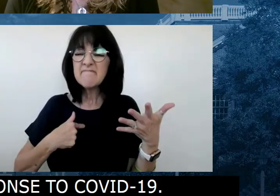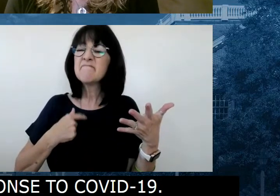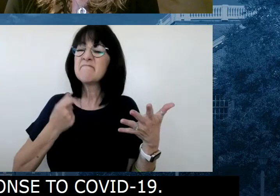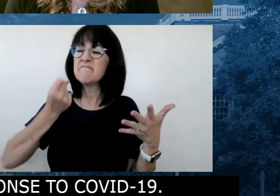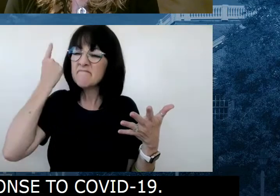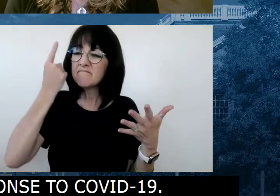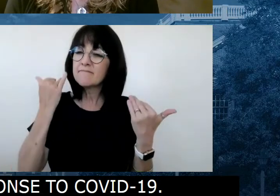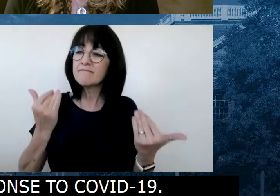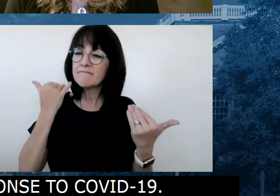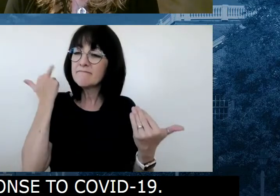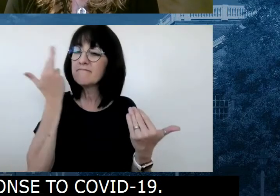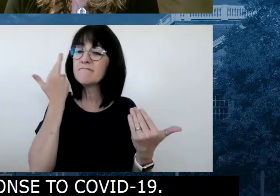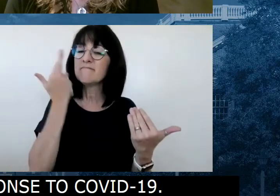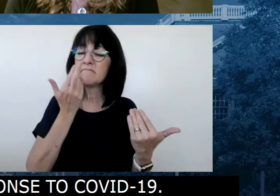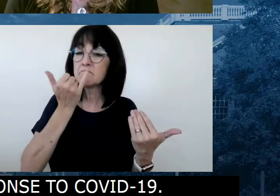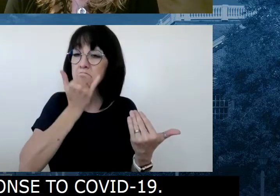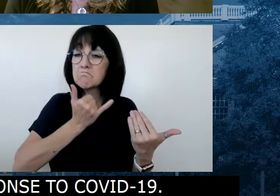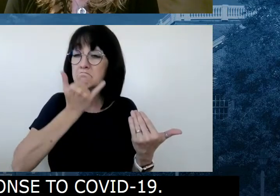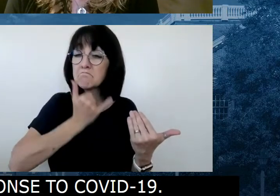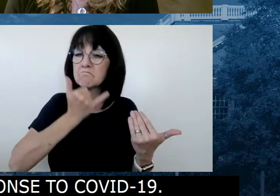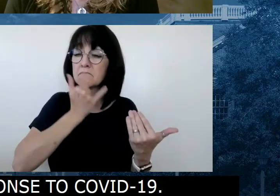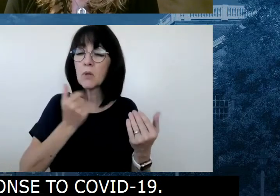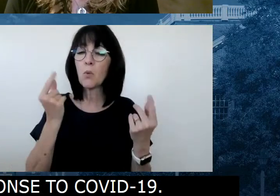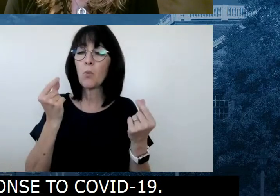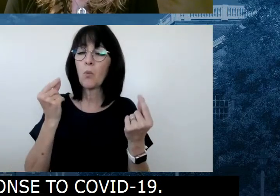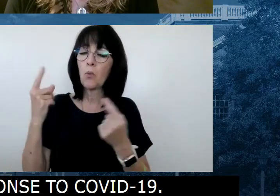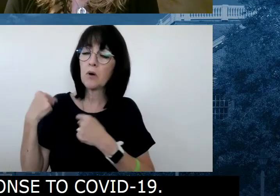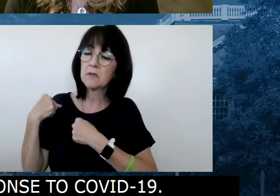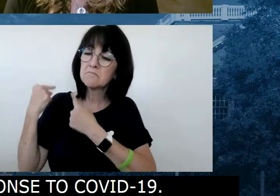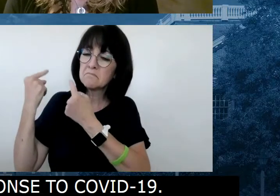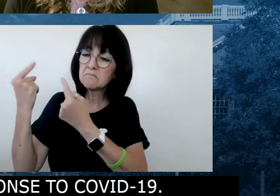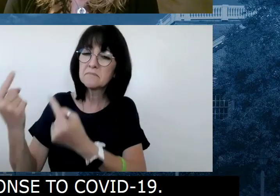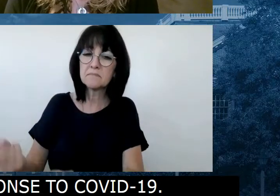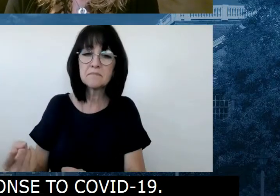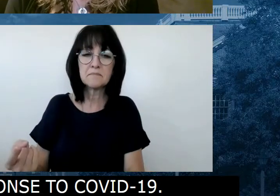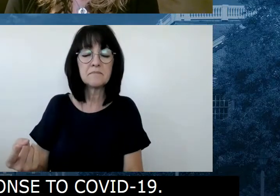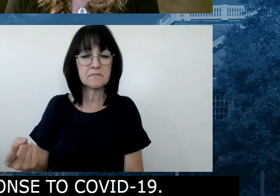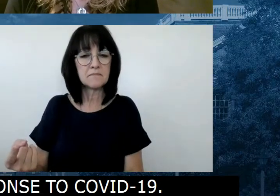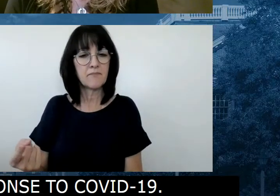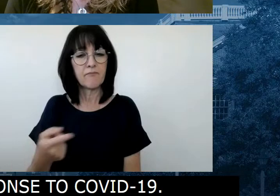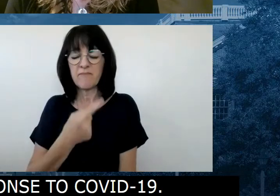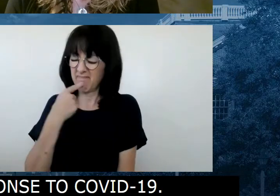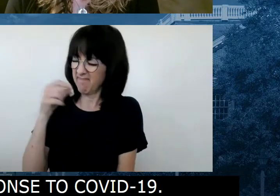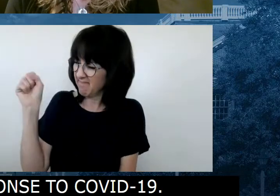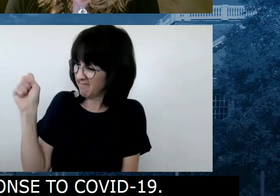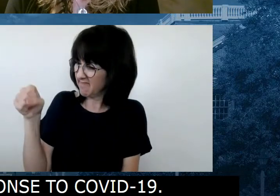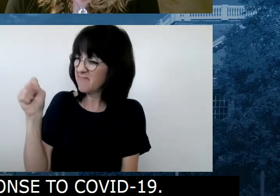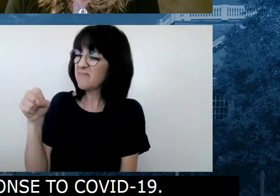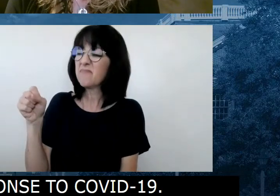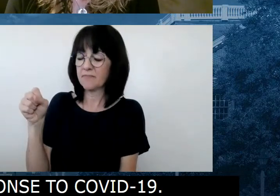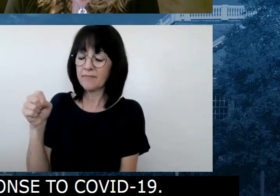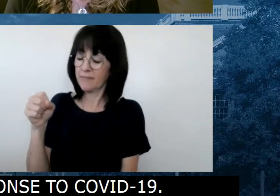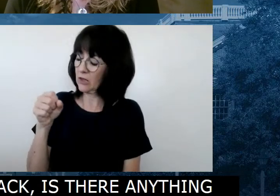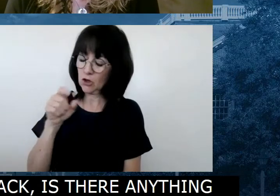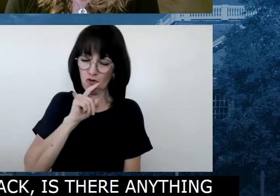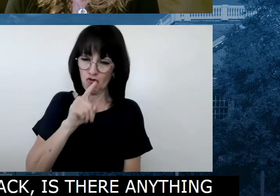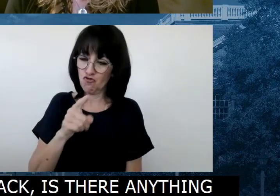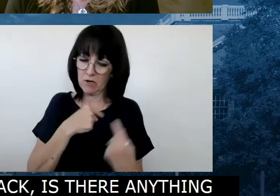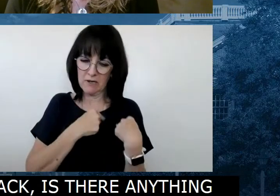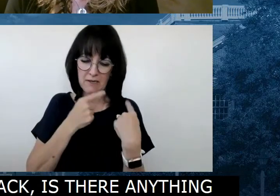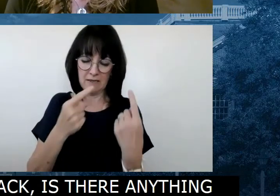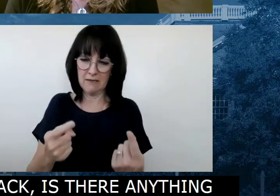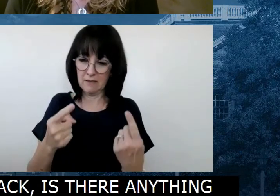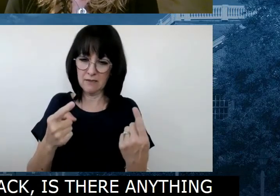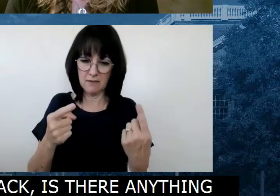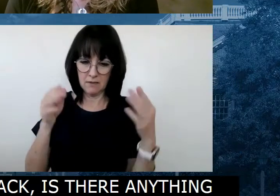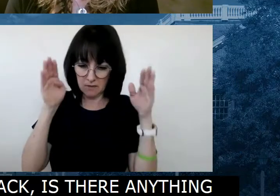well? Yeah, I think there'll be an opportunity for that assessment. We've had our heads down, everybody at public